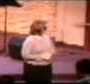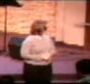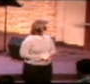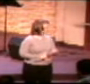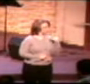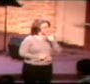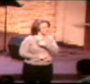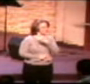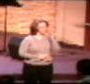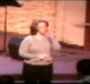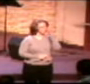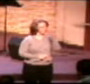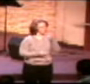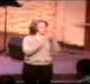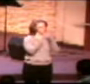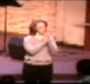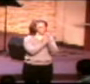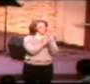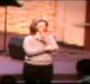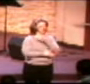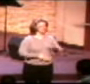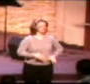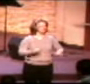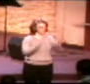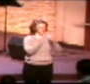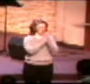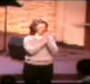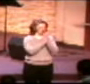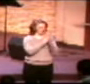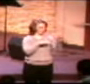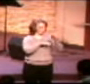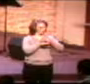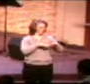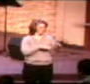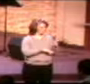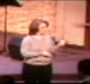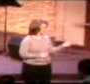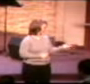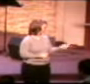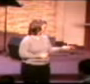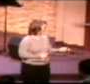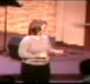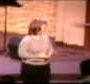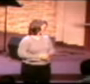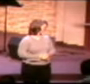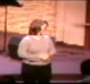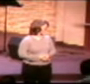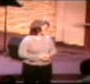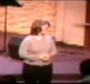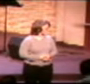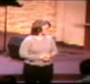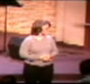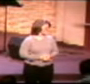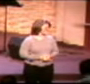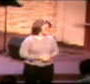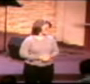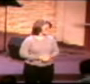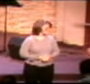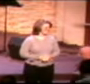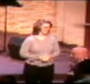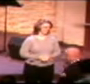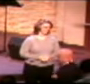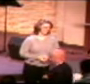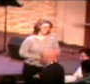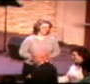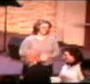and we are going to pray the Lord's Prayer over Carrie and Robin. If you